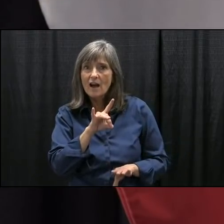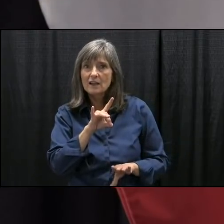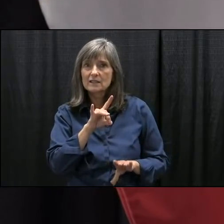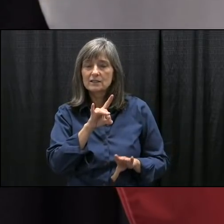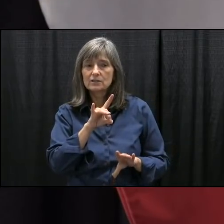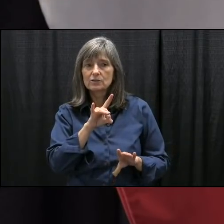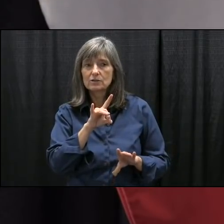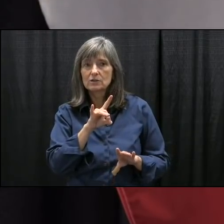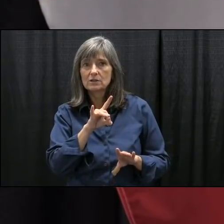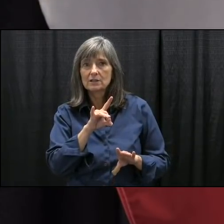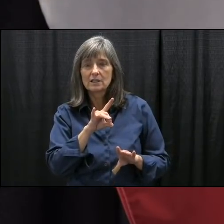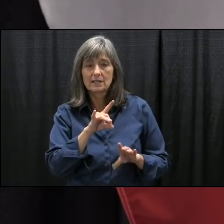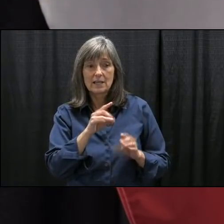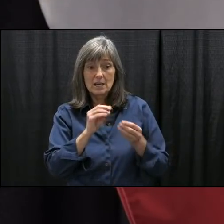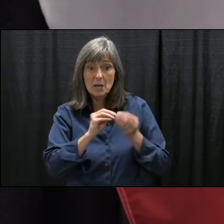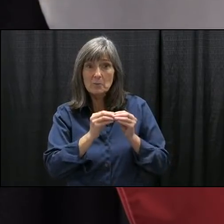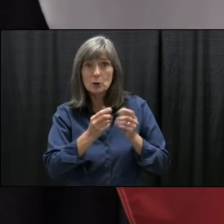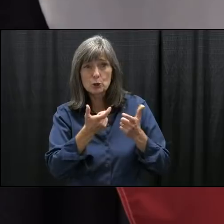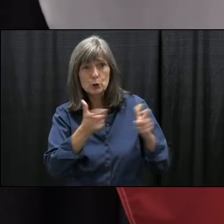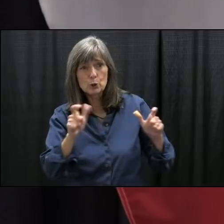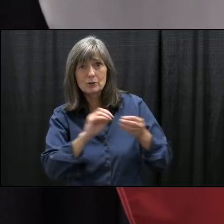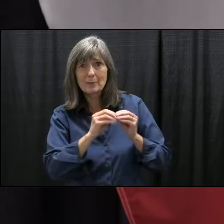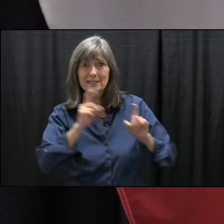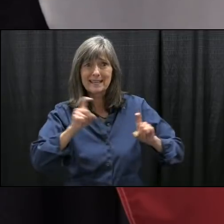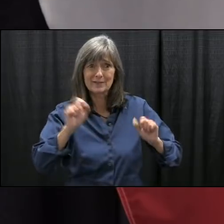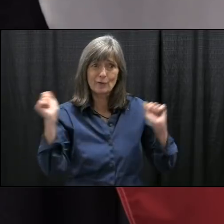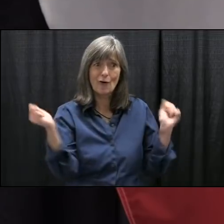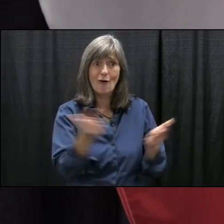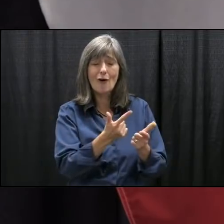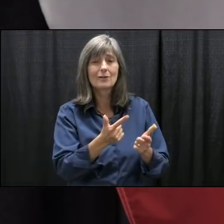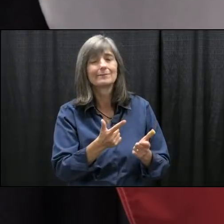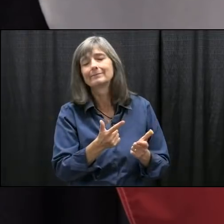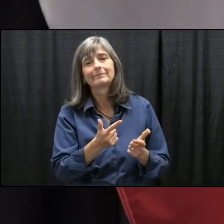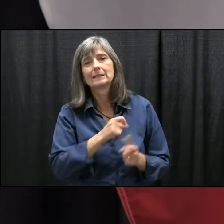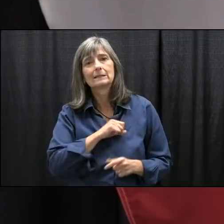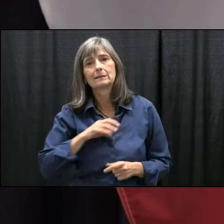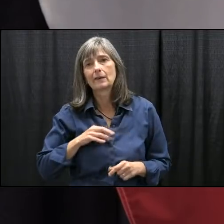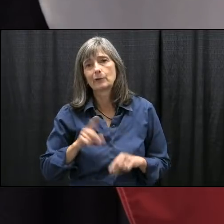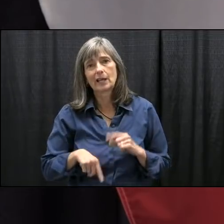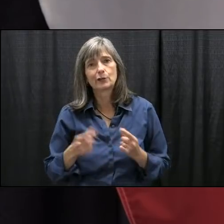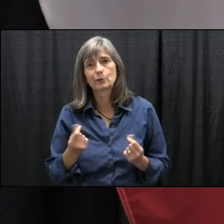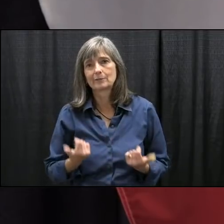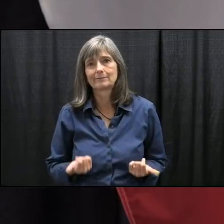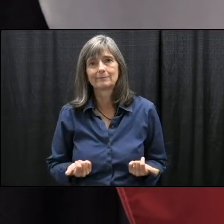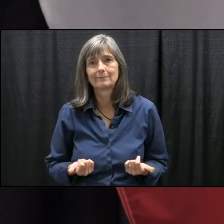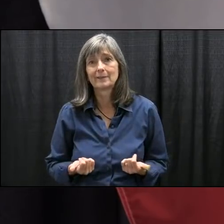that it's not humanly possible. So right now, I think our testing policy is serving us well.